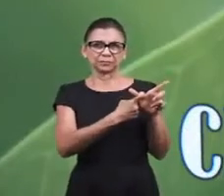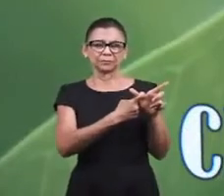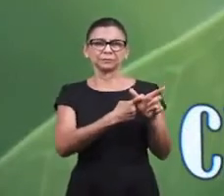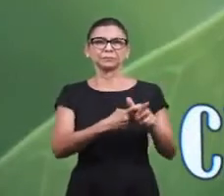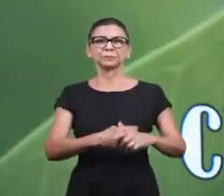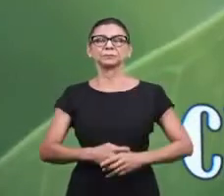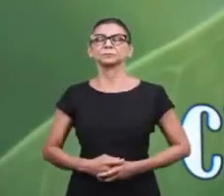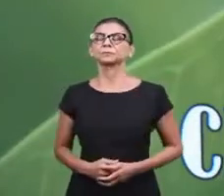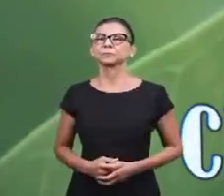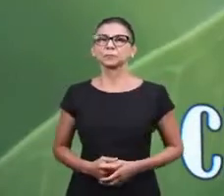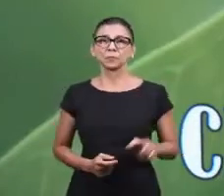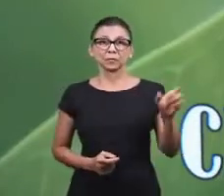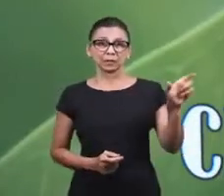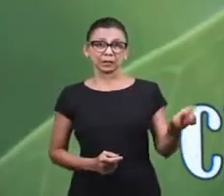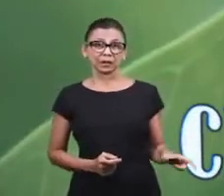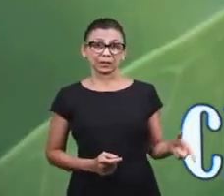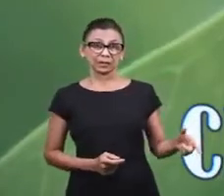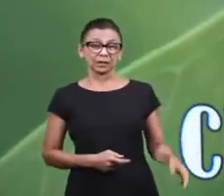a creditor